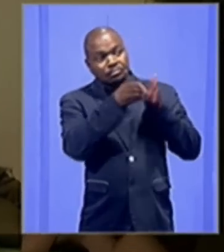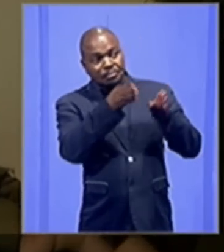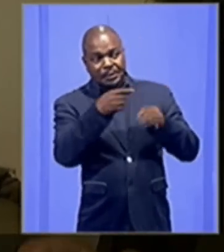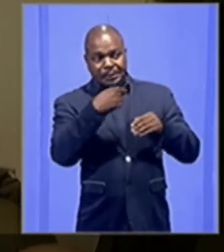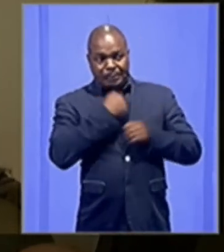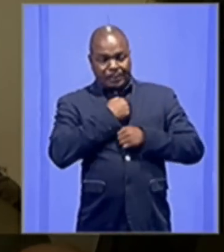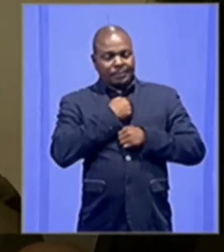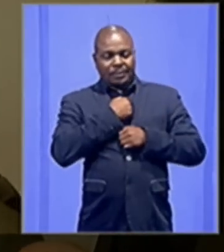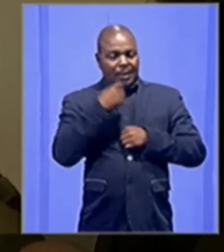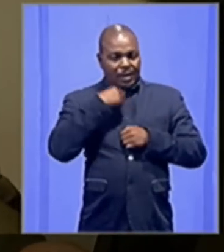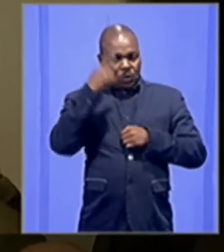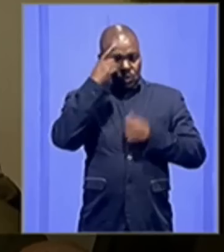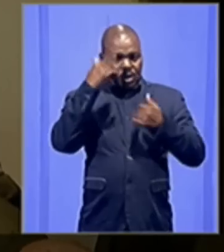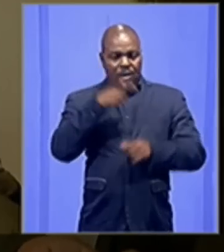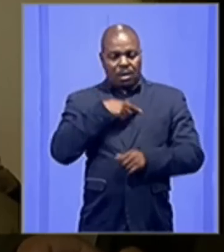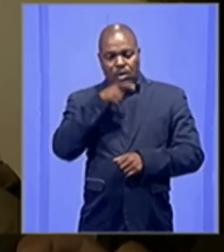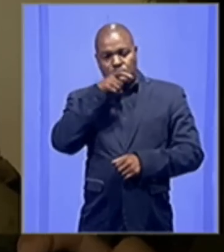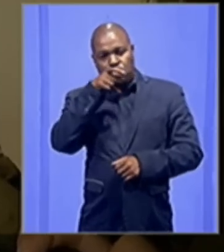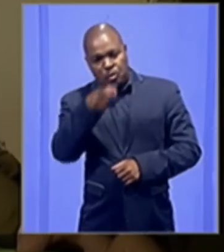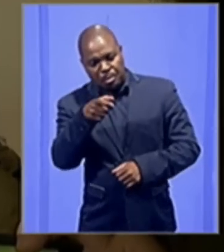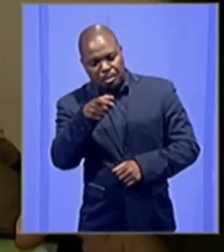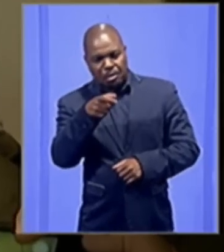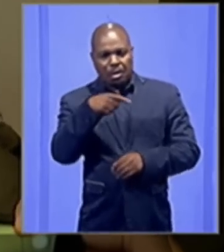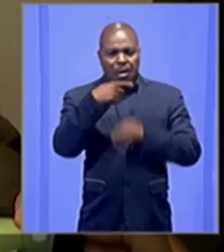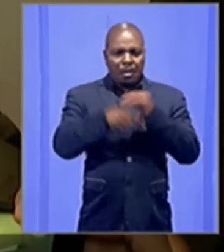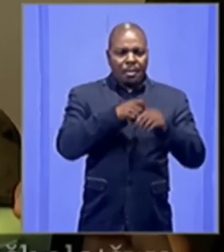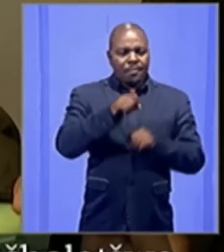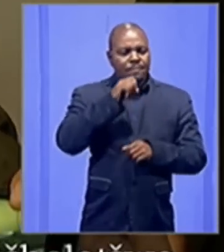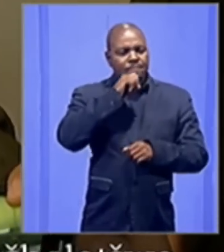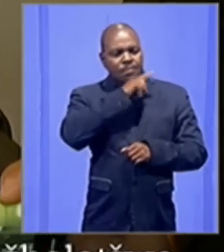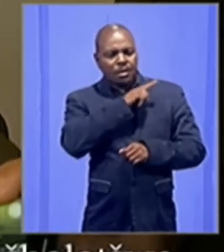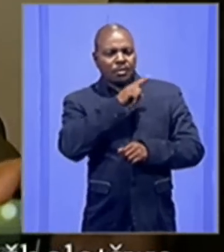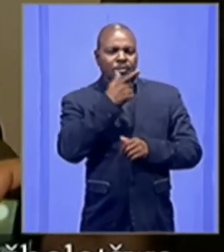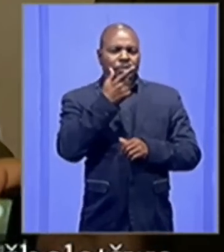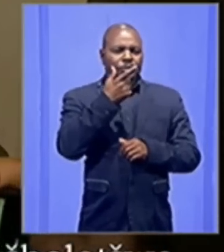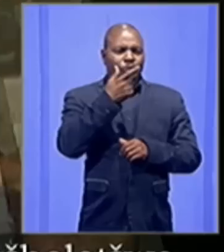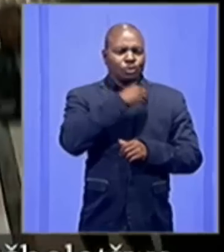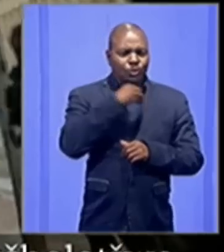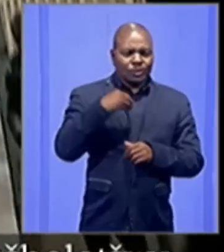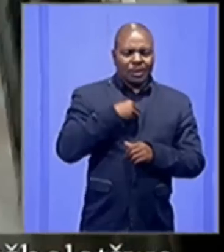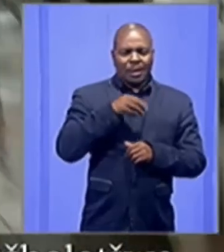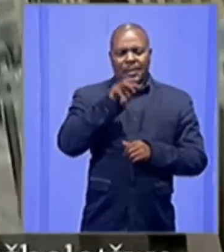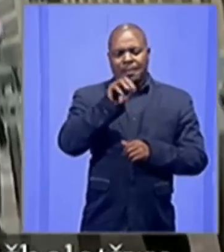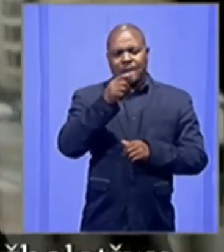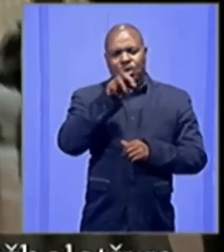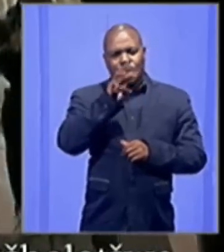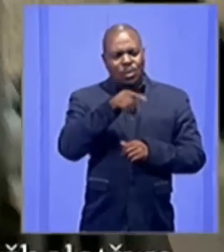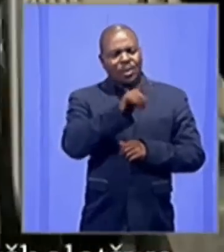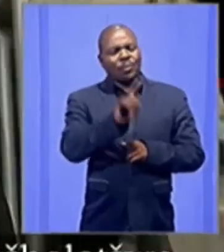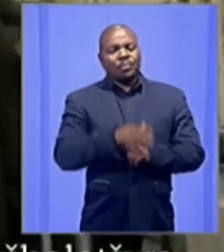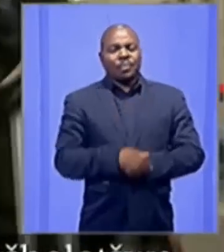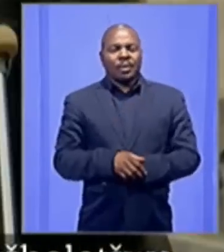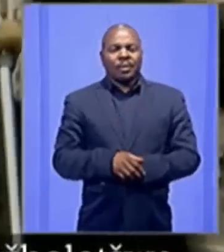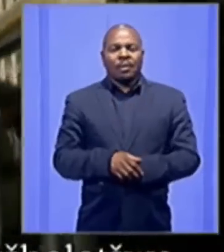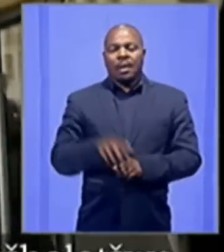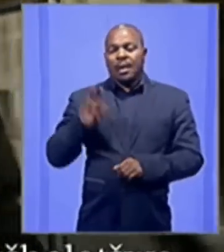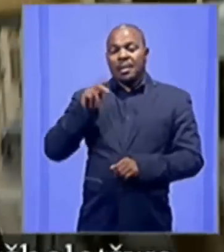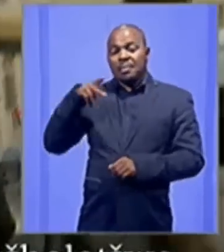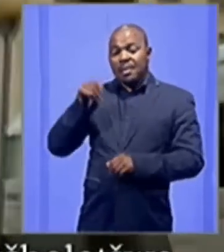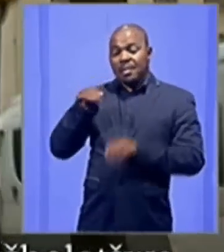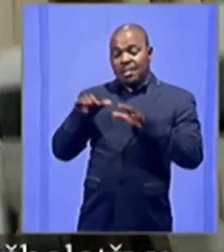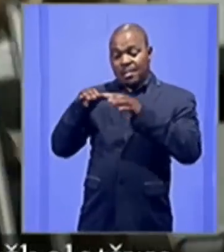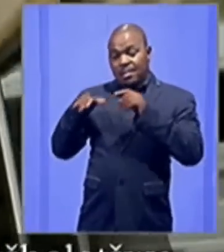be appropriate for me to comment on what fake Dr. Matthew accounts post. Go sa le bjalo ba lekala ba botšhotšhisi ba